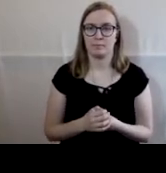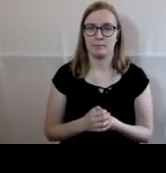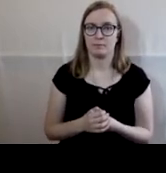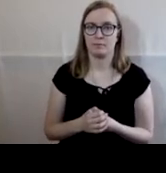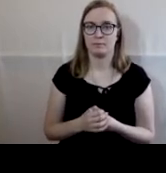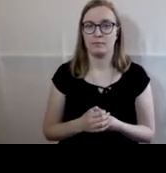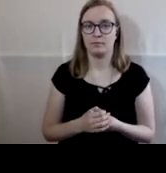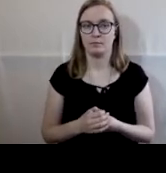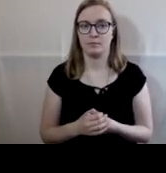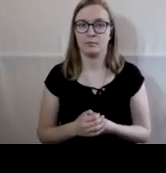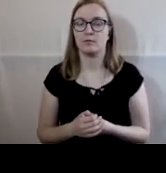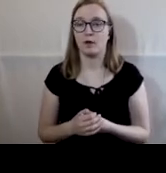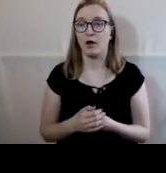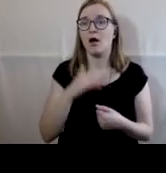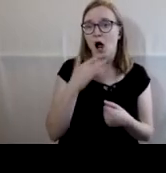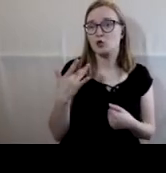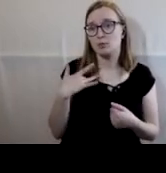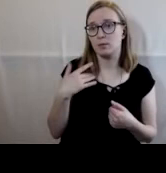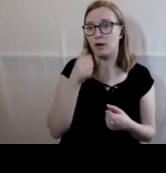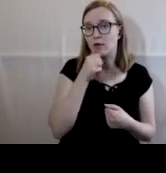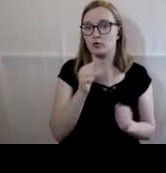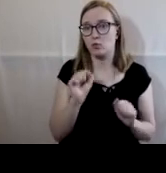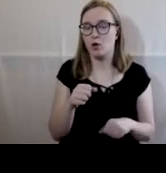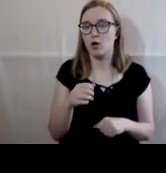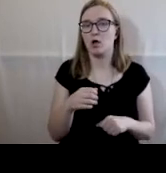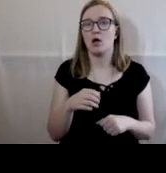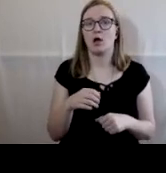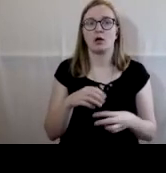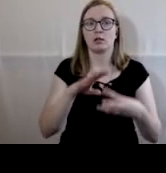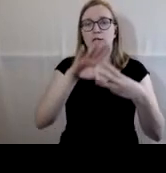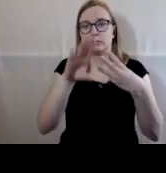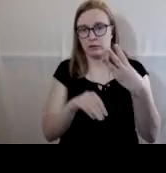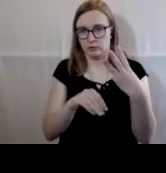or three, but may have a country in mind that they think would be